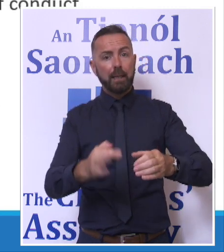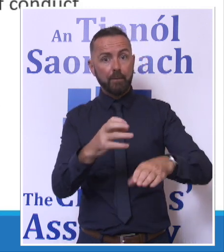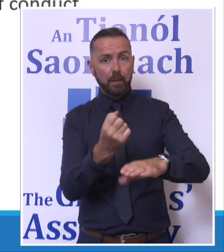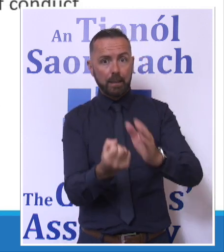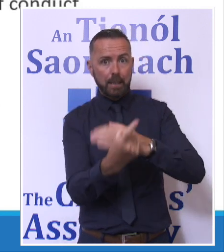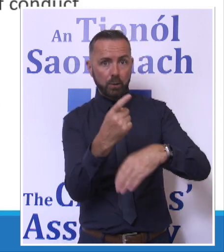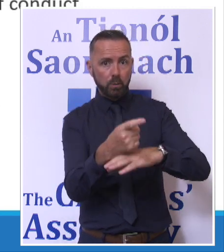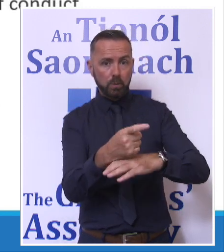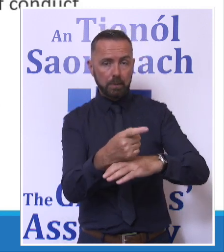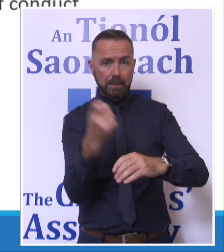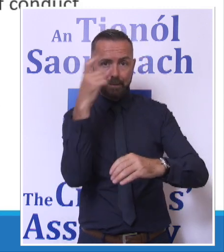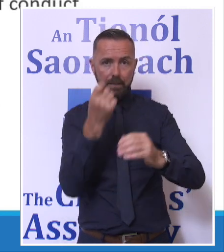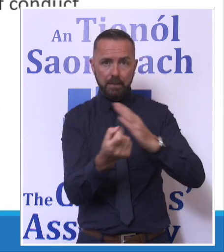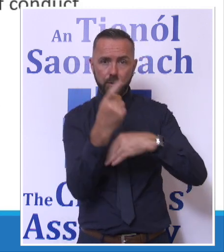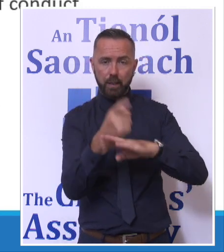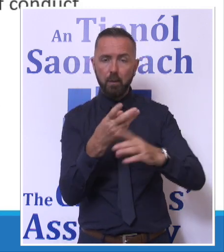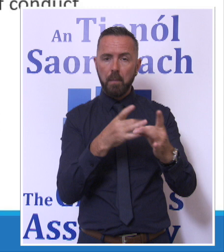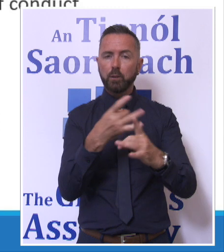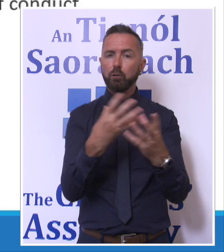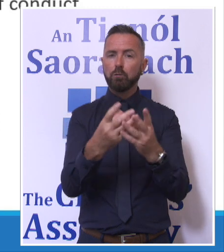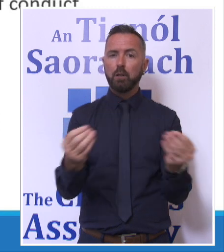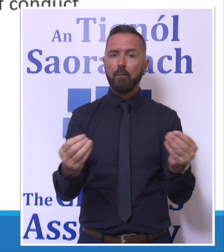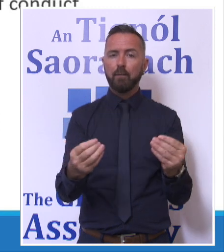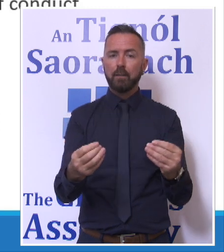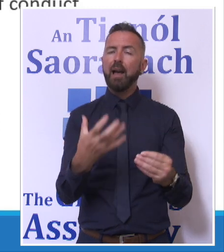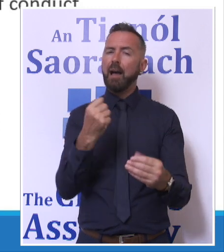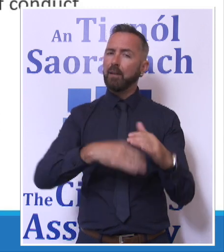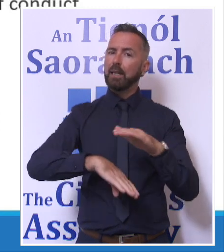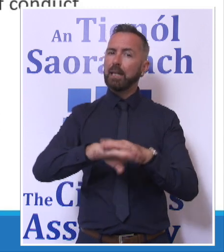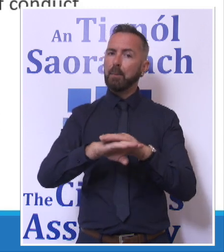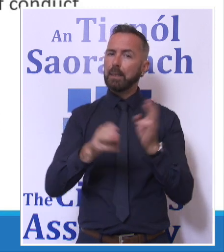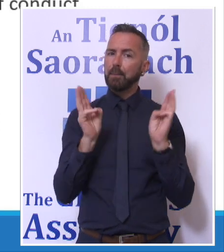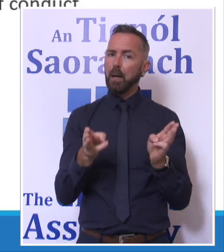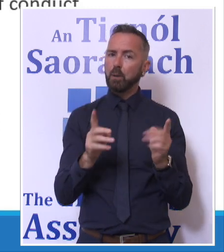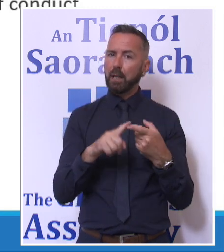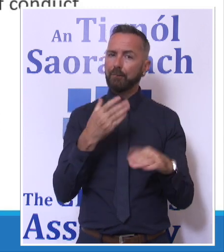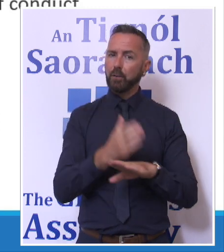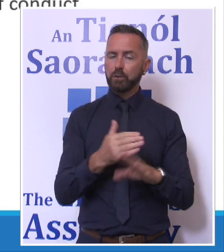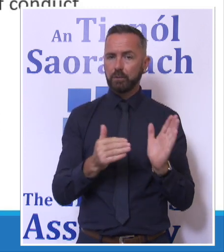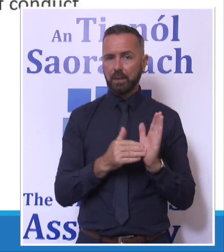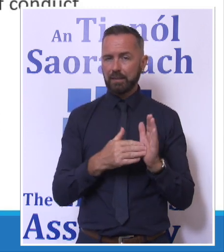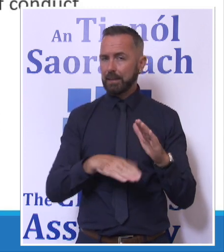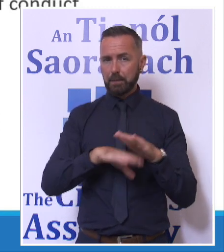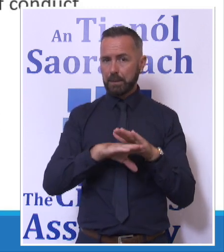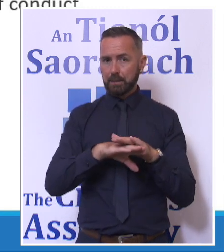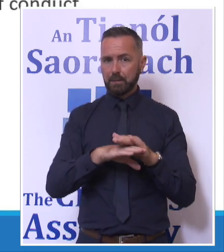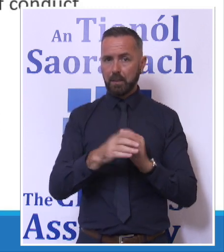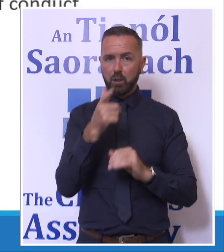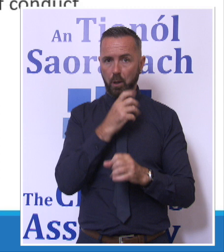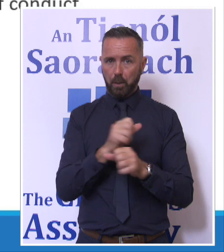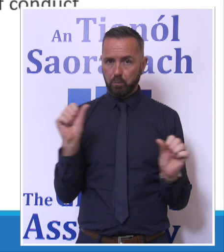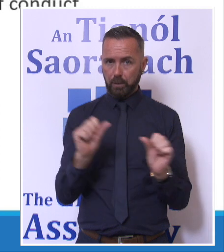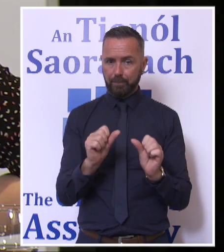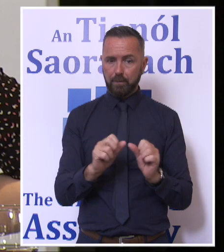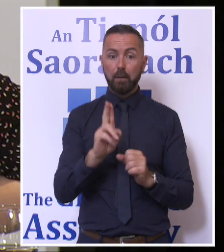resolved. They do also have a limited range of specific powers and functions, which I'll just go through briefly. So they